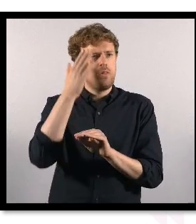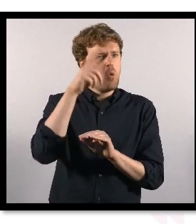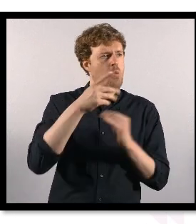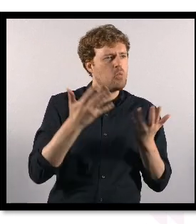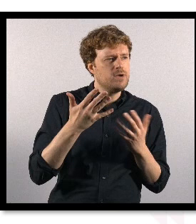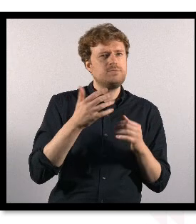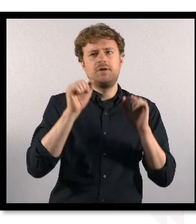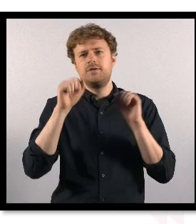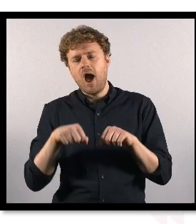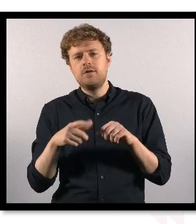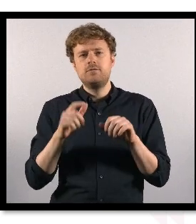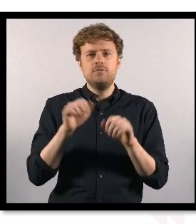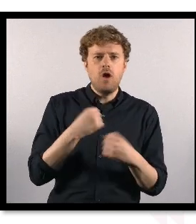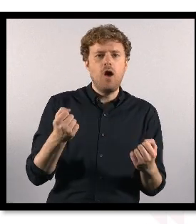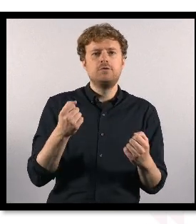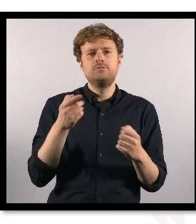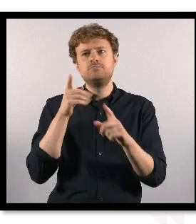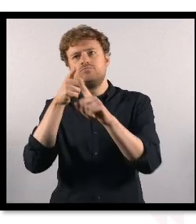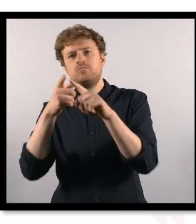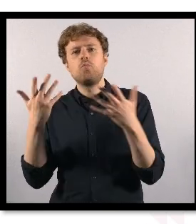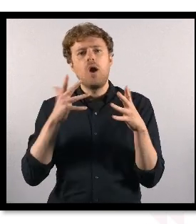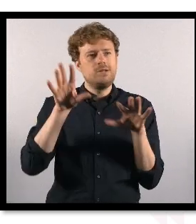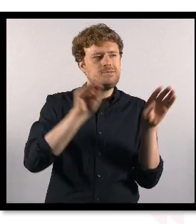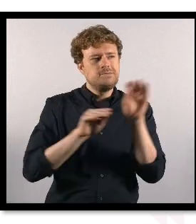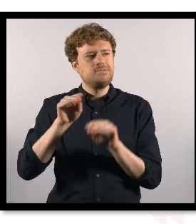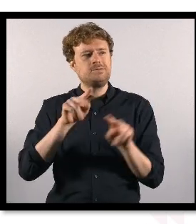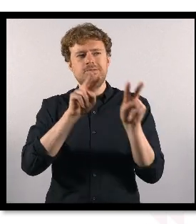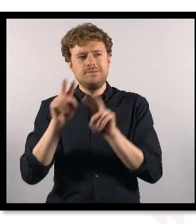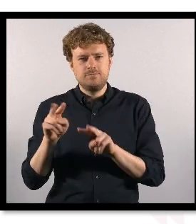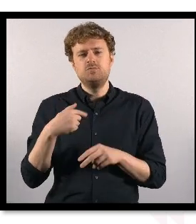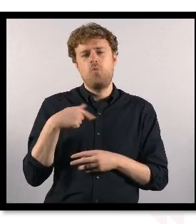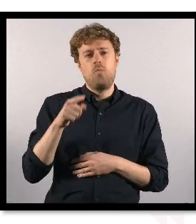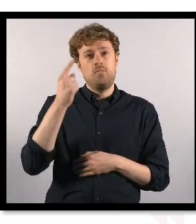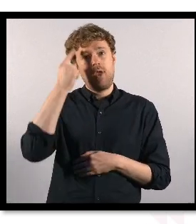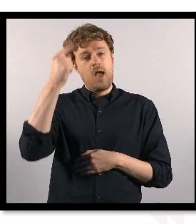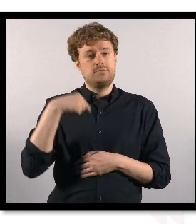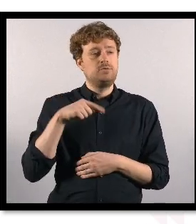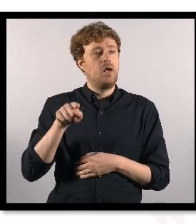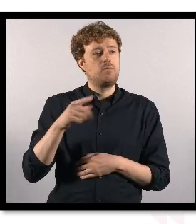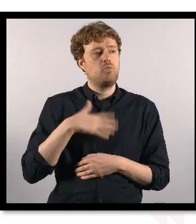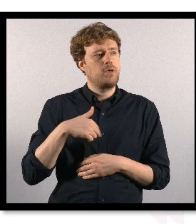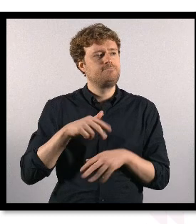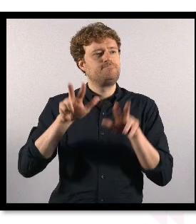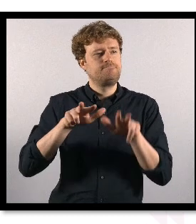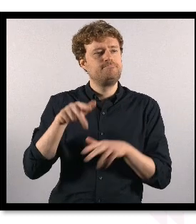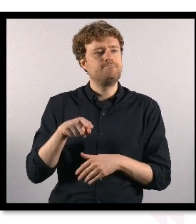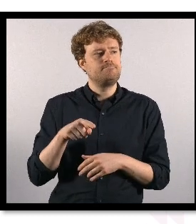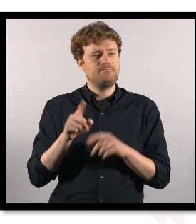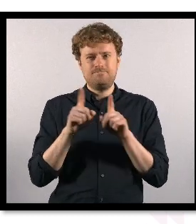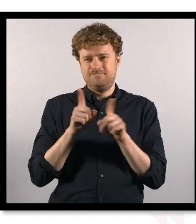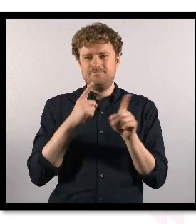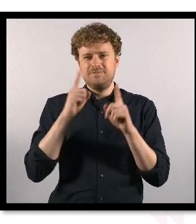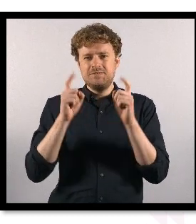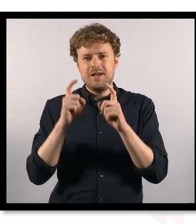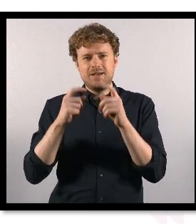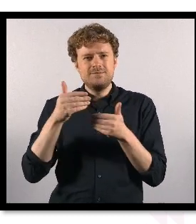adopter interviews, and we started doing this survey to try to understand how the end users themselves are seeing this different information.